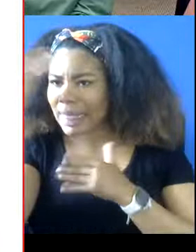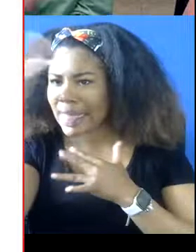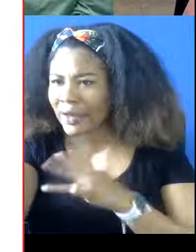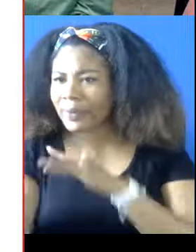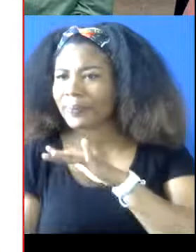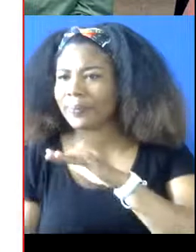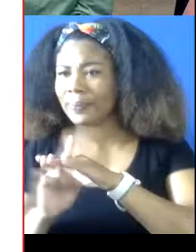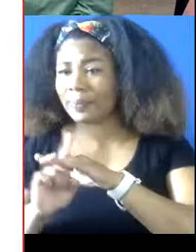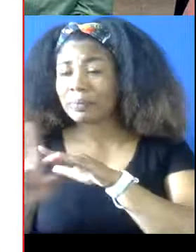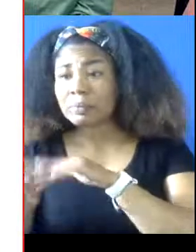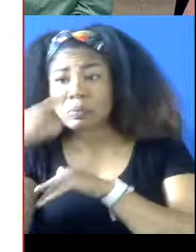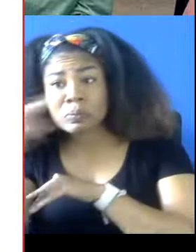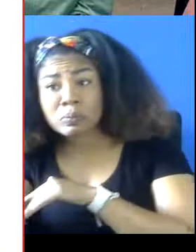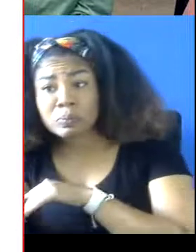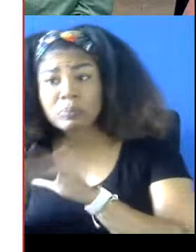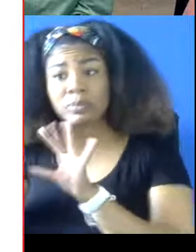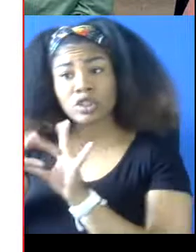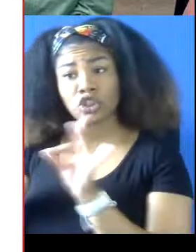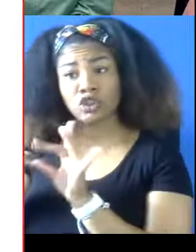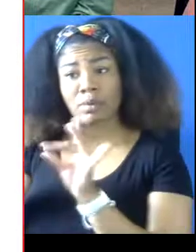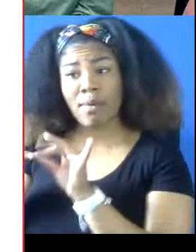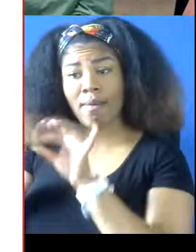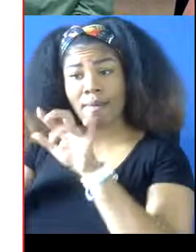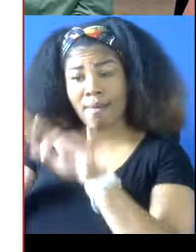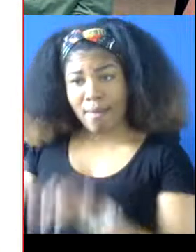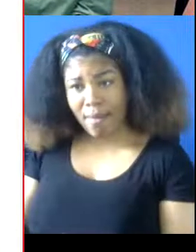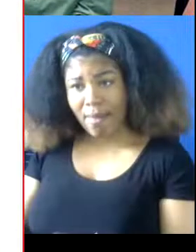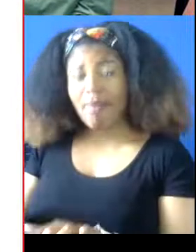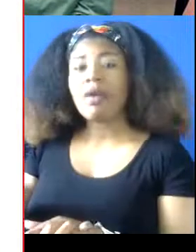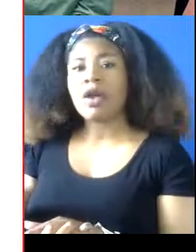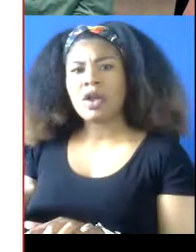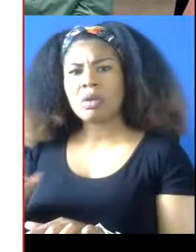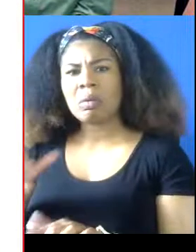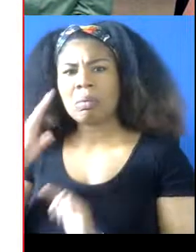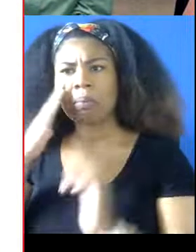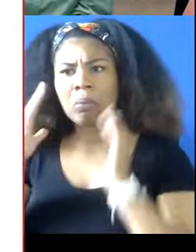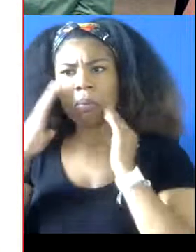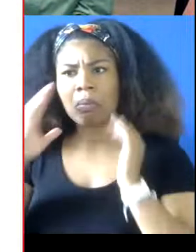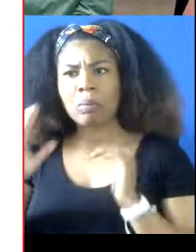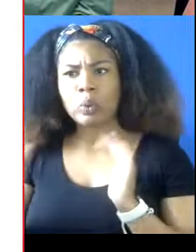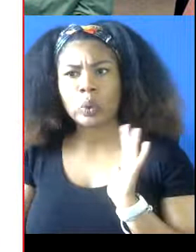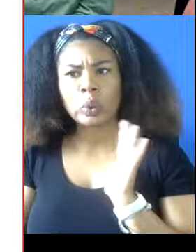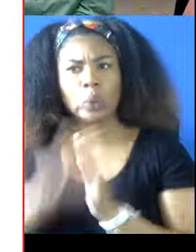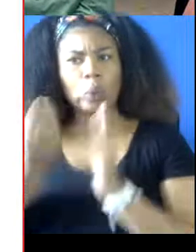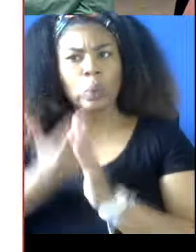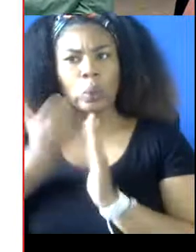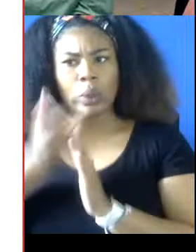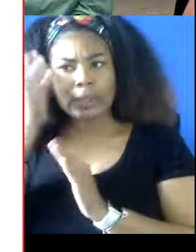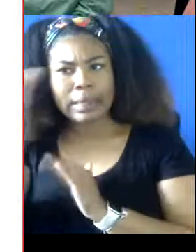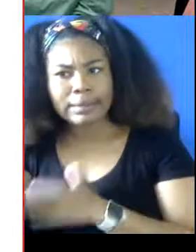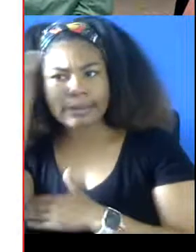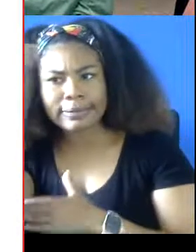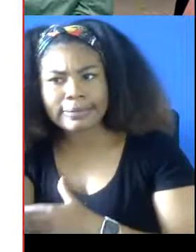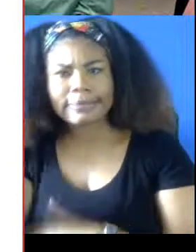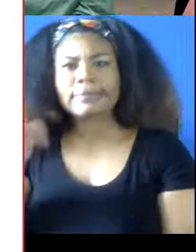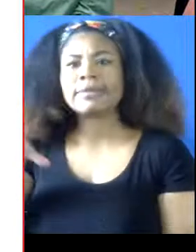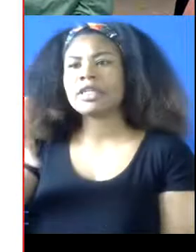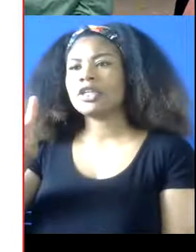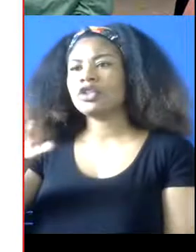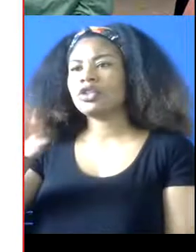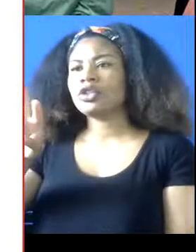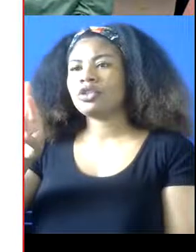in the chat if this is something that you're becoming more familiar with, or the concept of